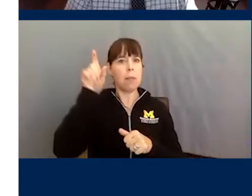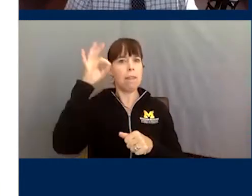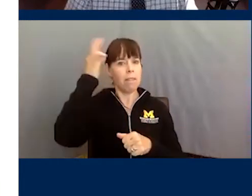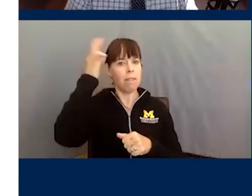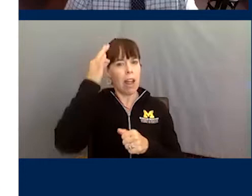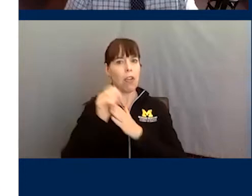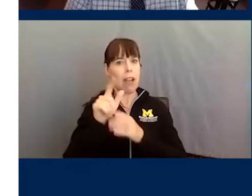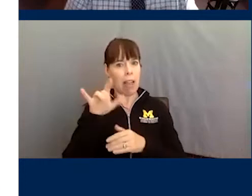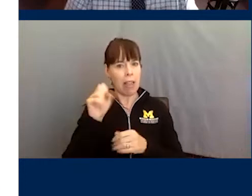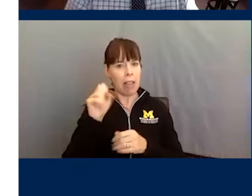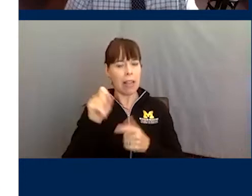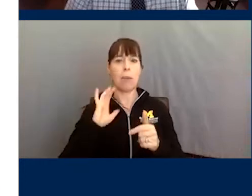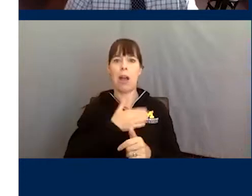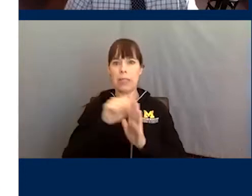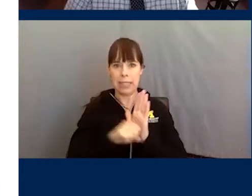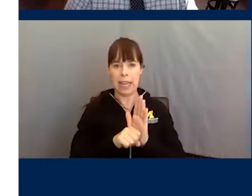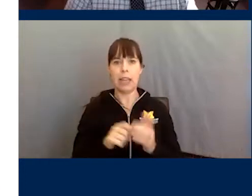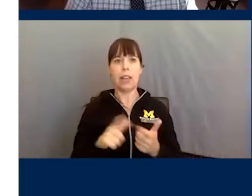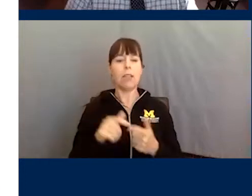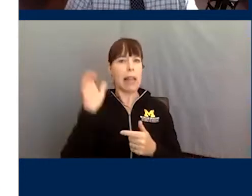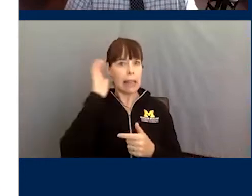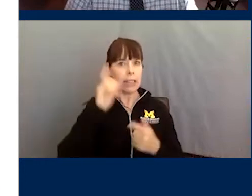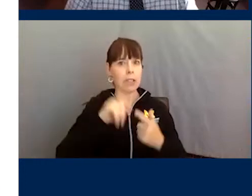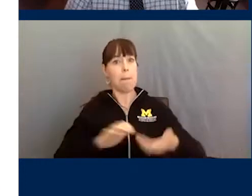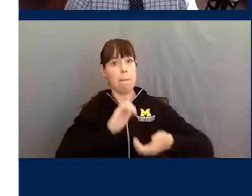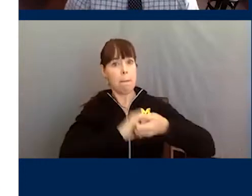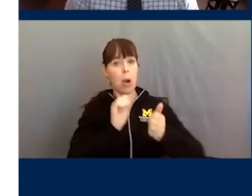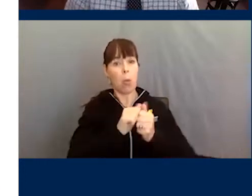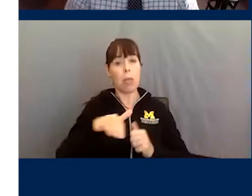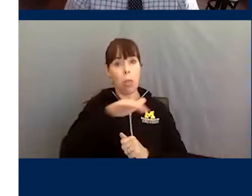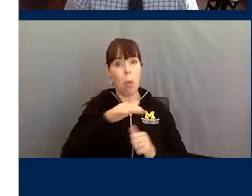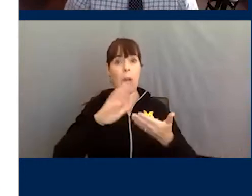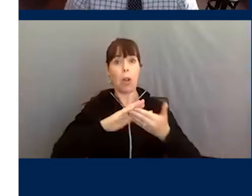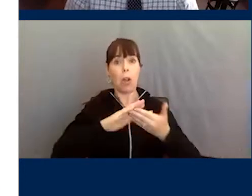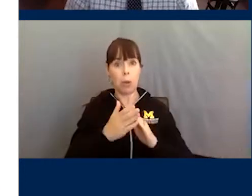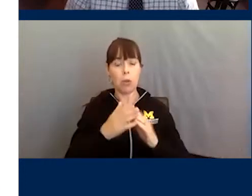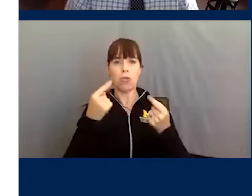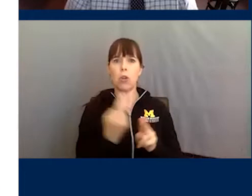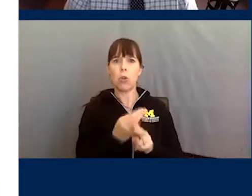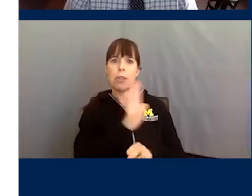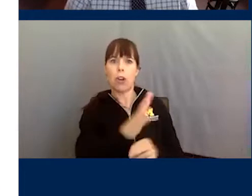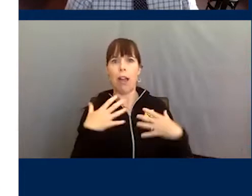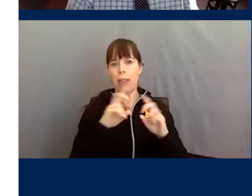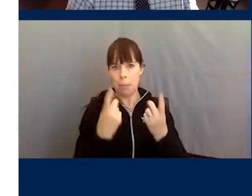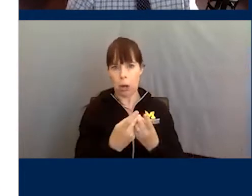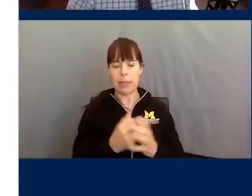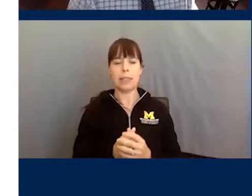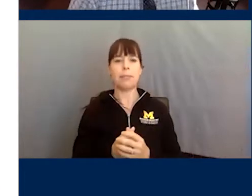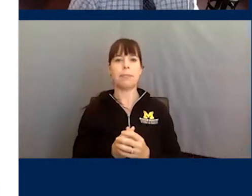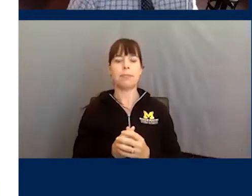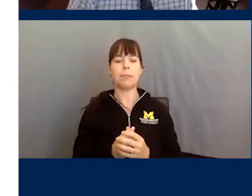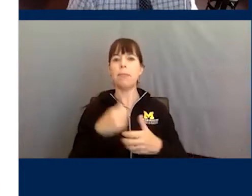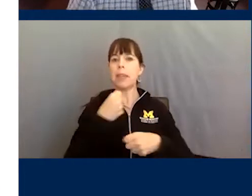state experience, listen to and partner with local communities and leverage the local health departments, create